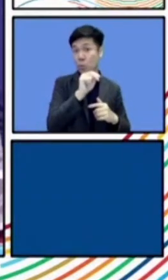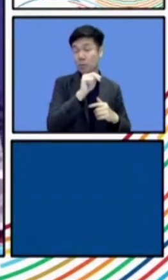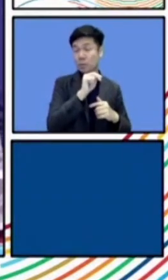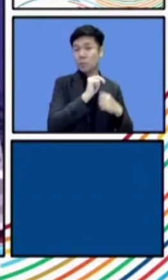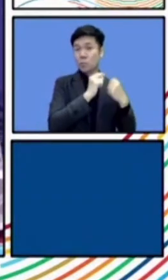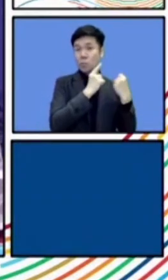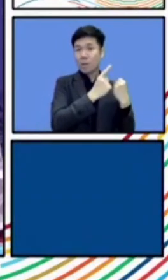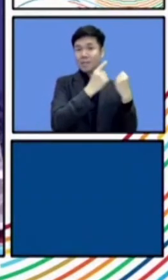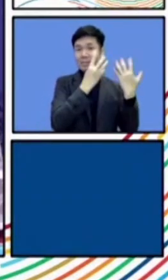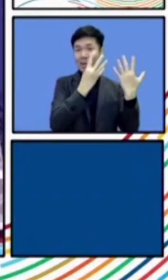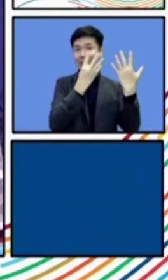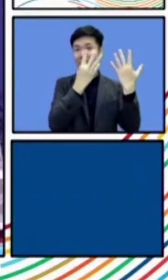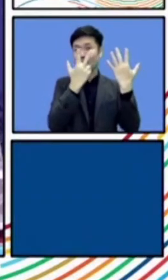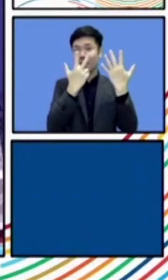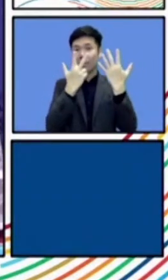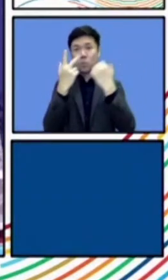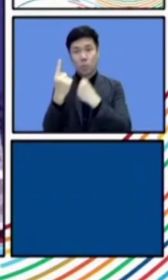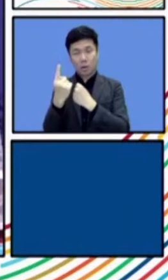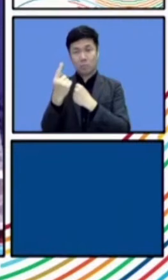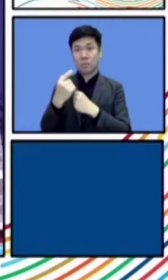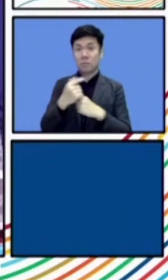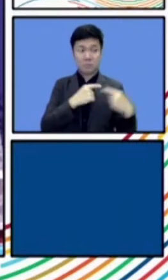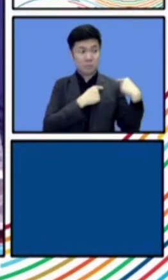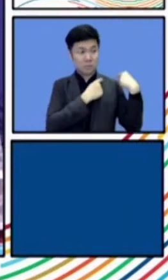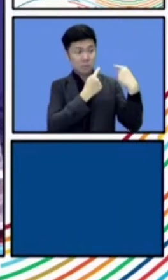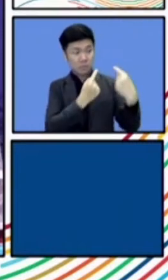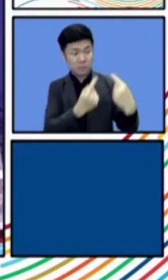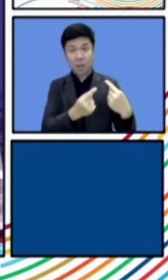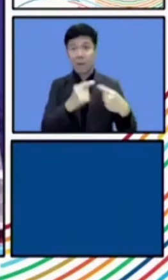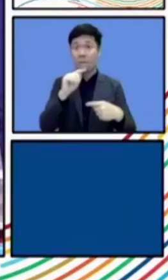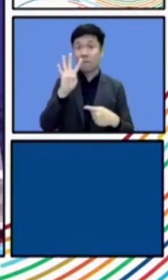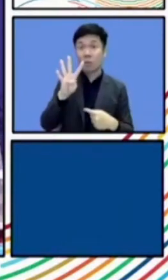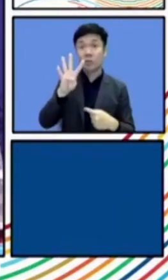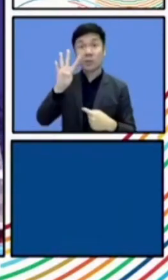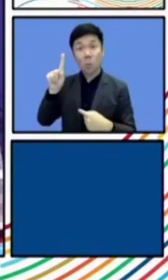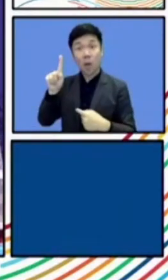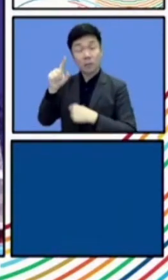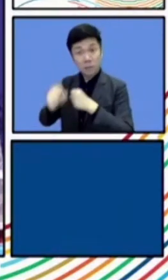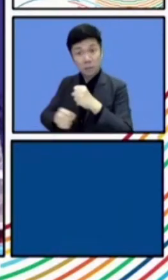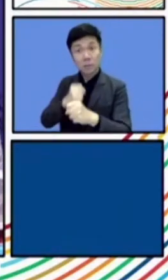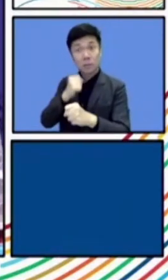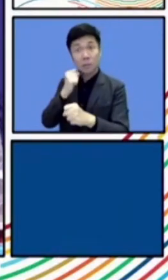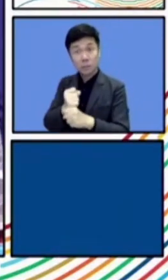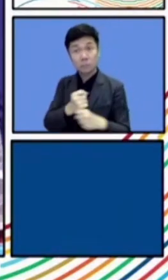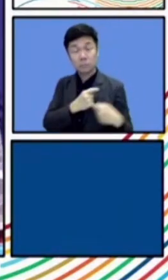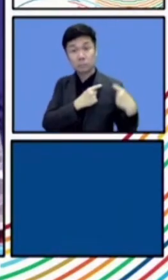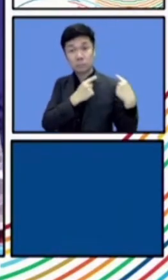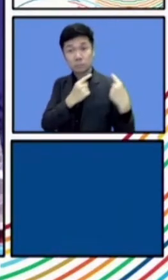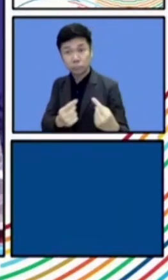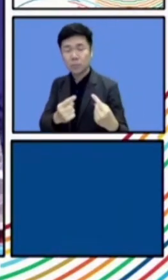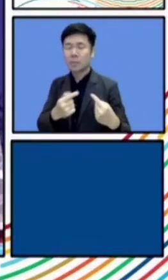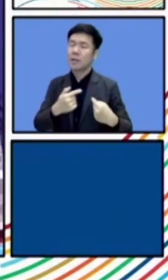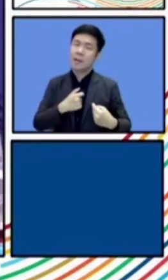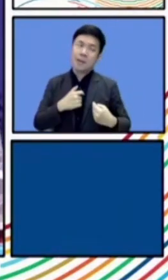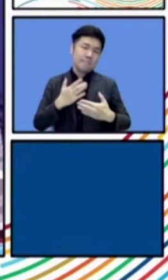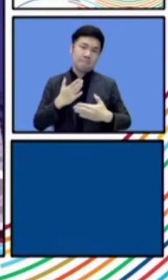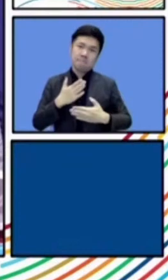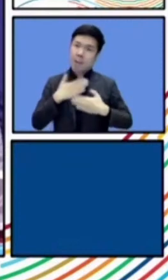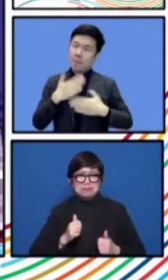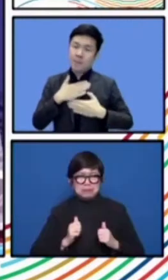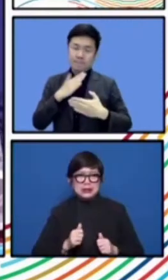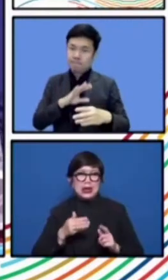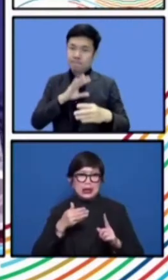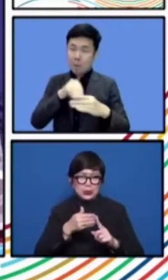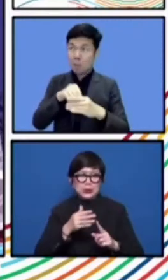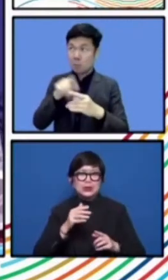years have passed since then and I'm very grateful to be able to be part of this movement to be able to have